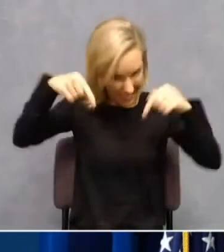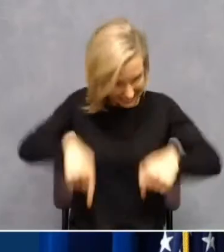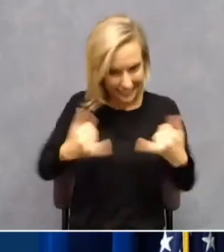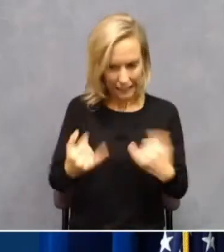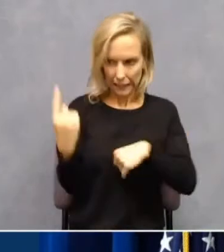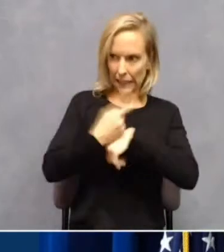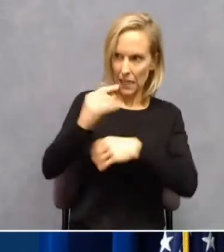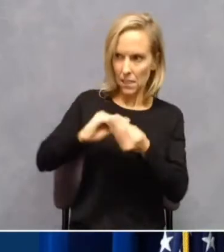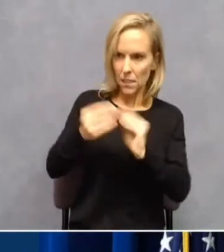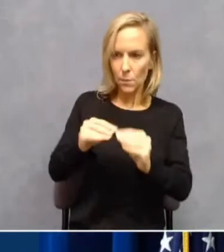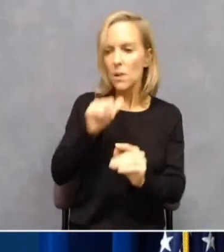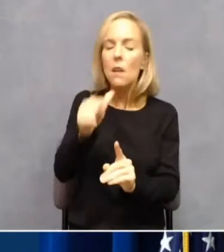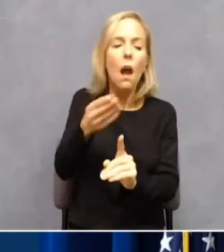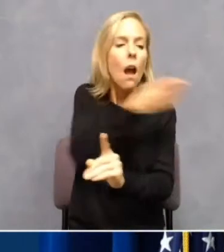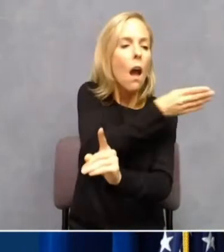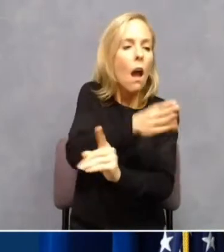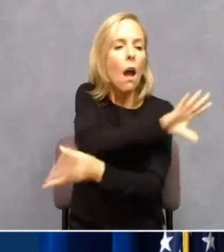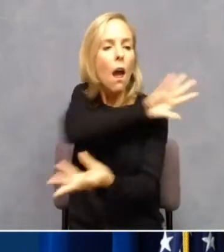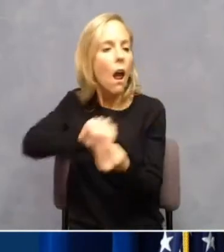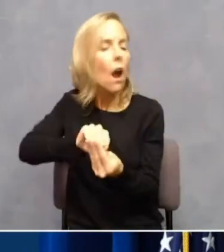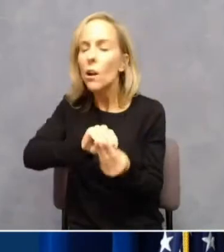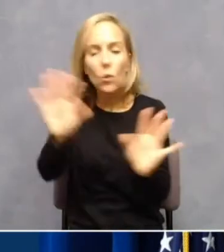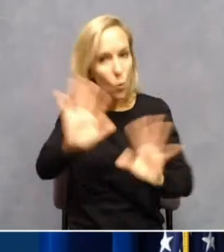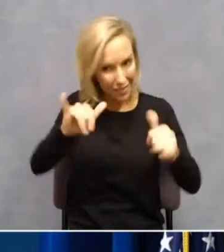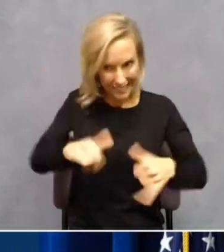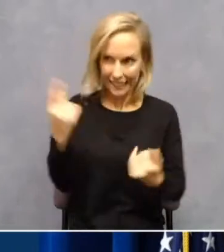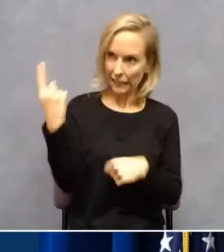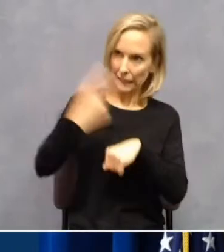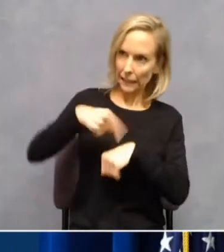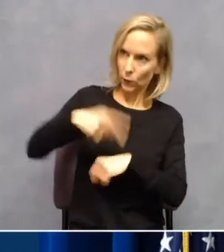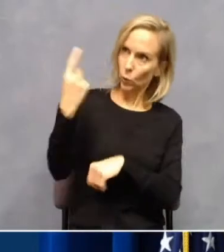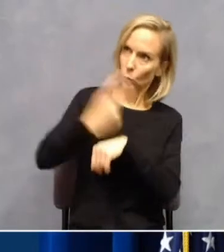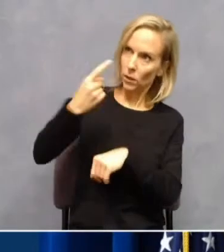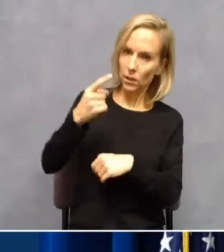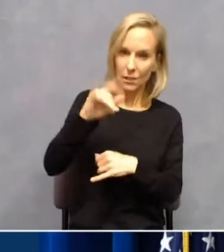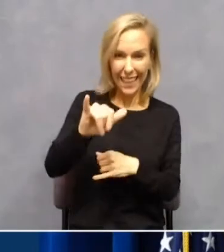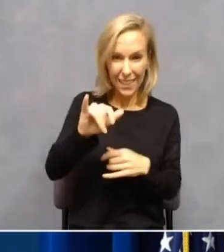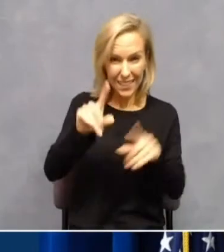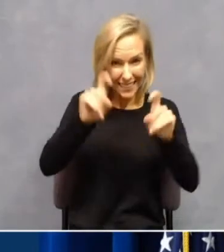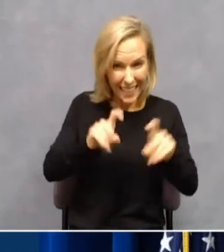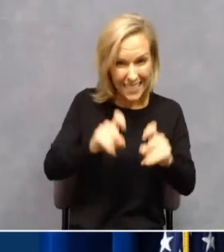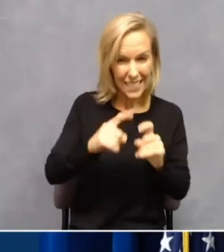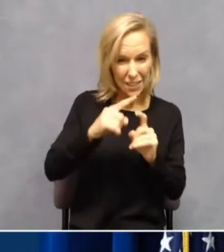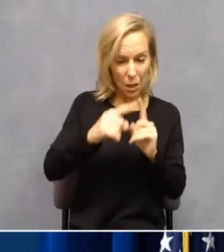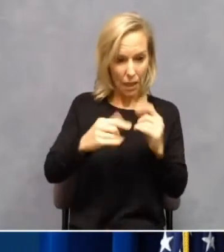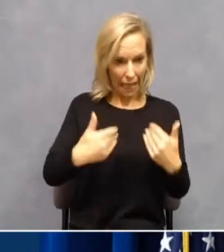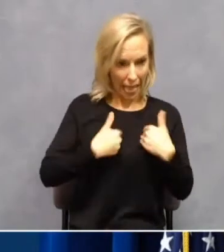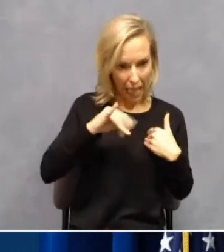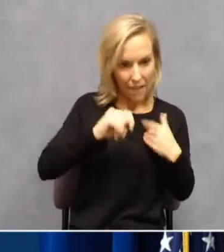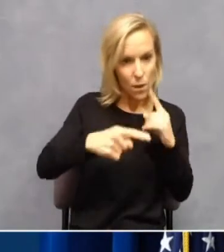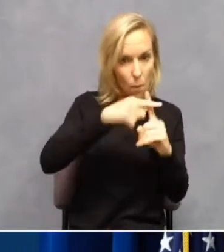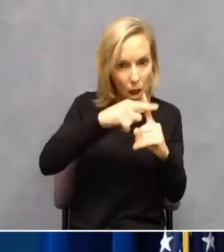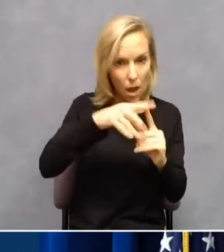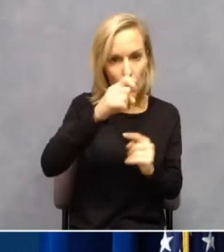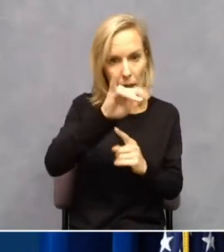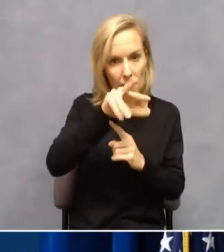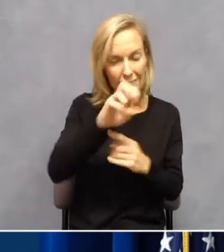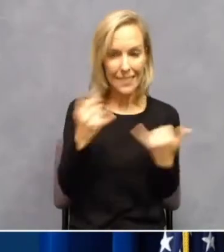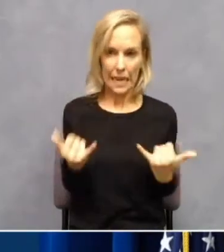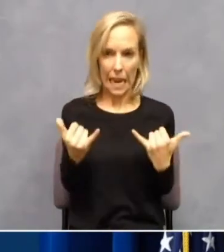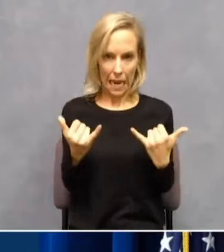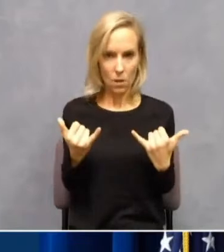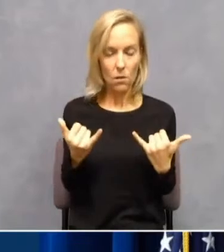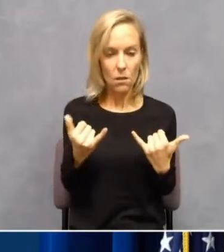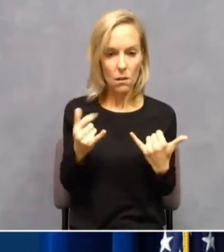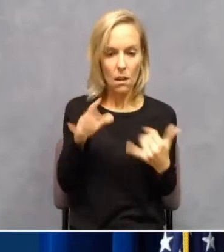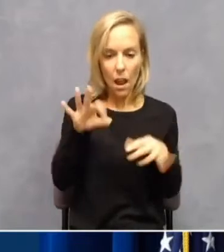are recent tests and positives. It is an indication that right now, at least we're finding more virus